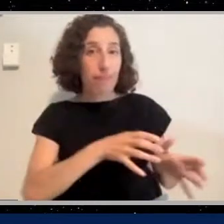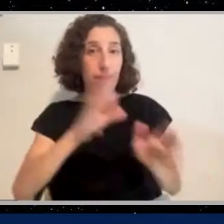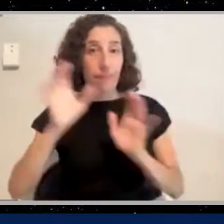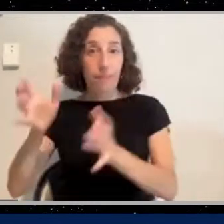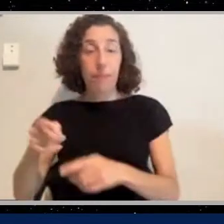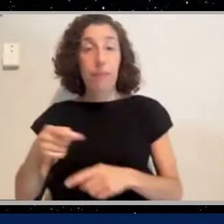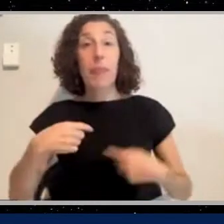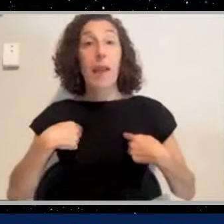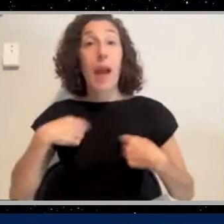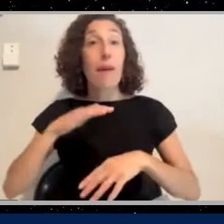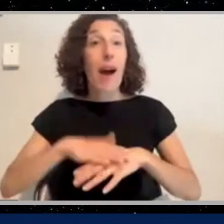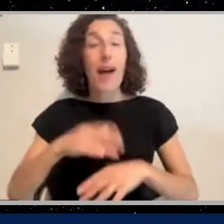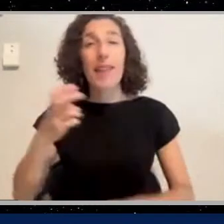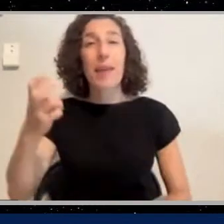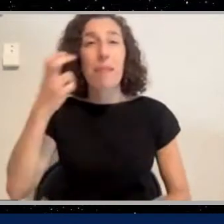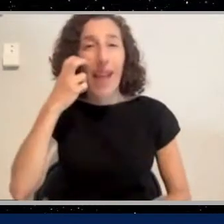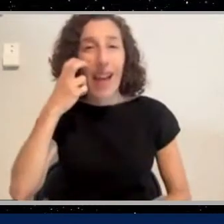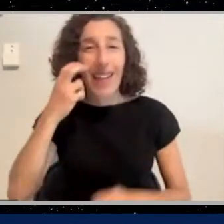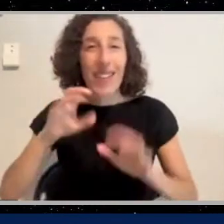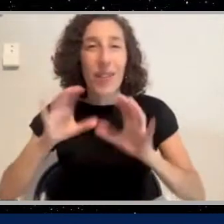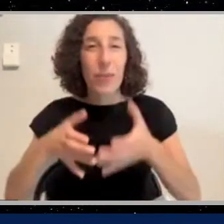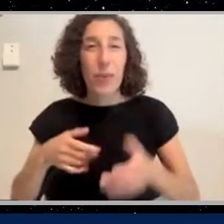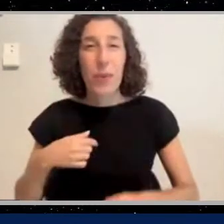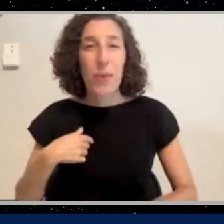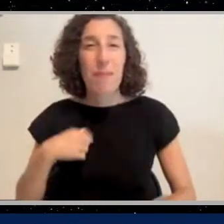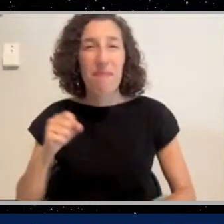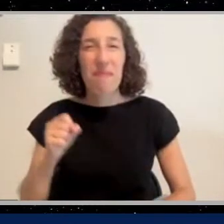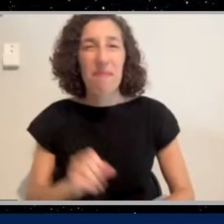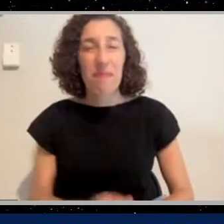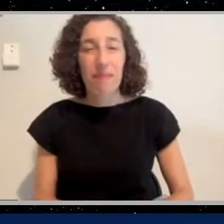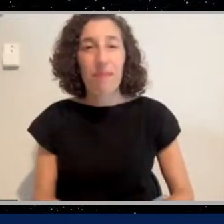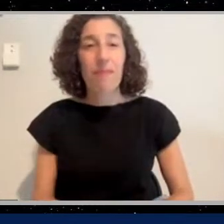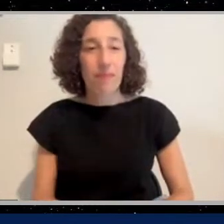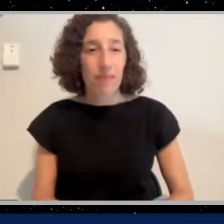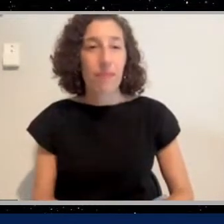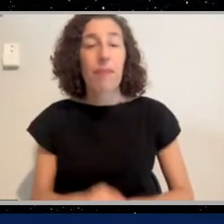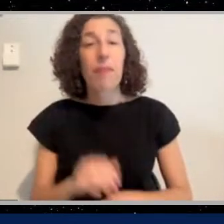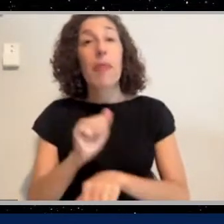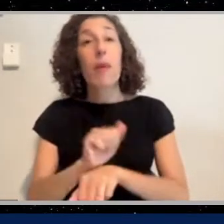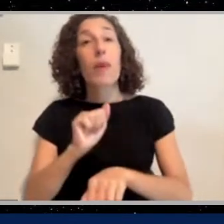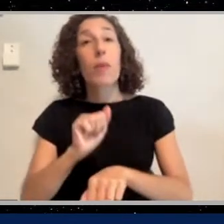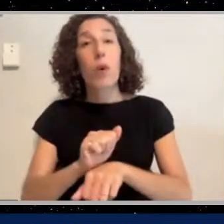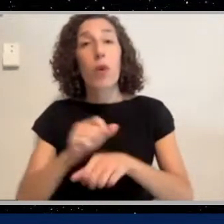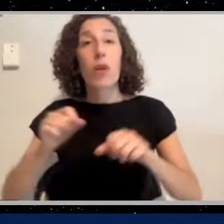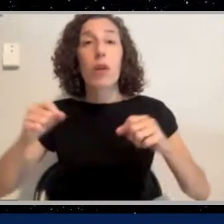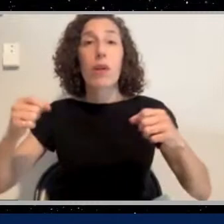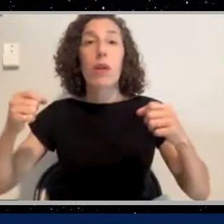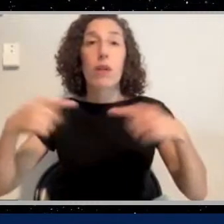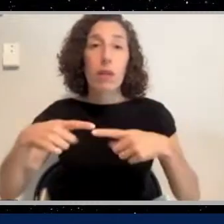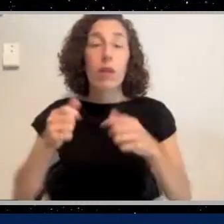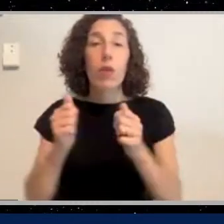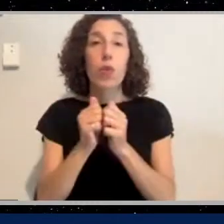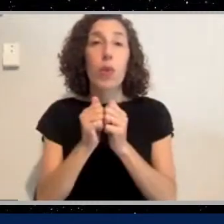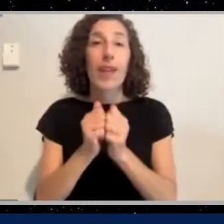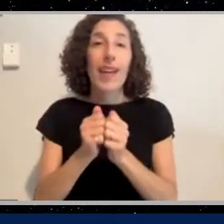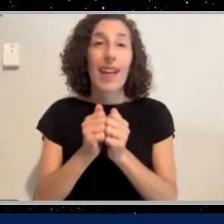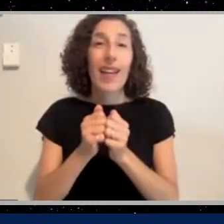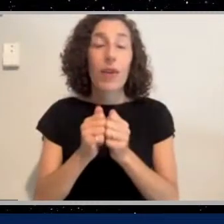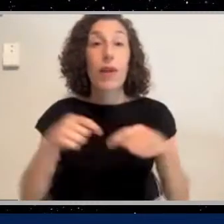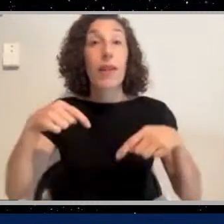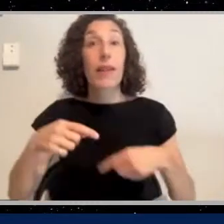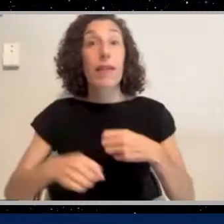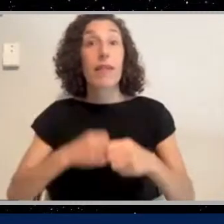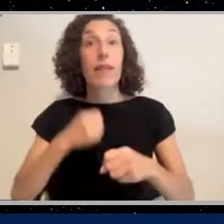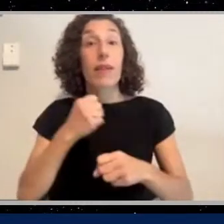blind crew and we work asynchronously. And this year, a really cool component is